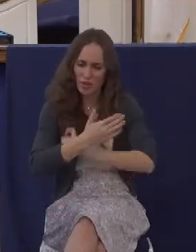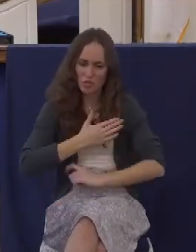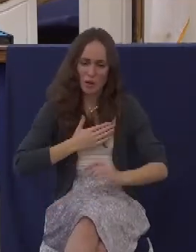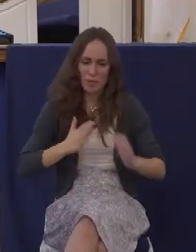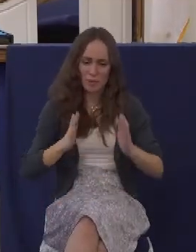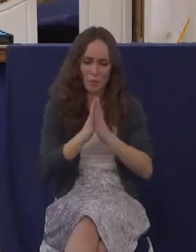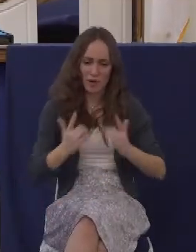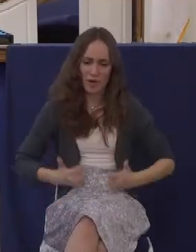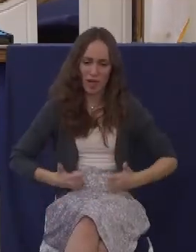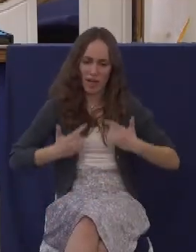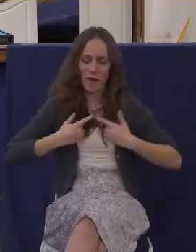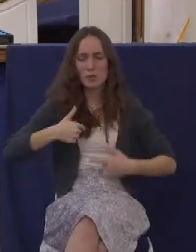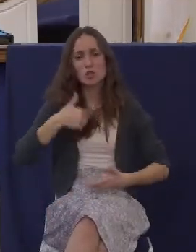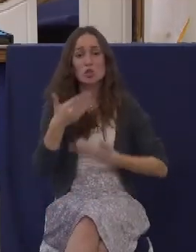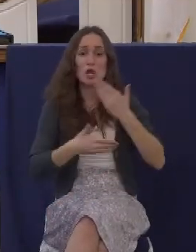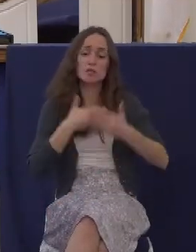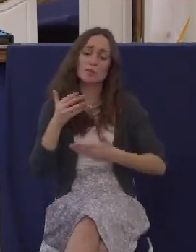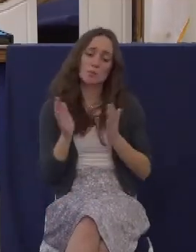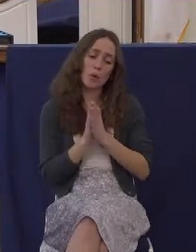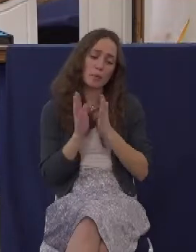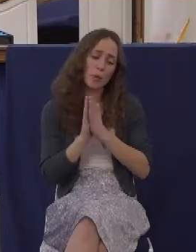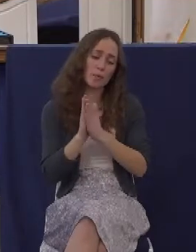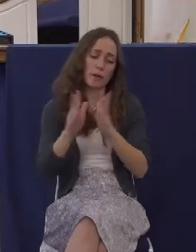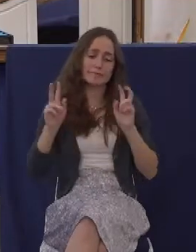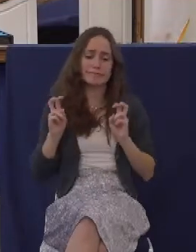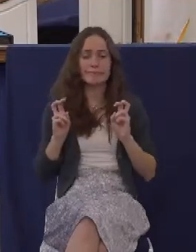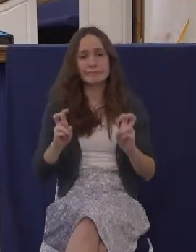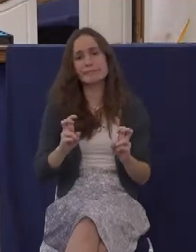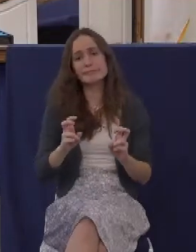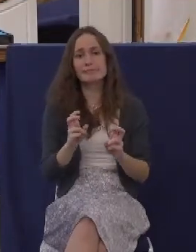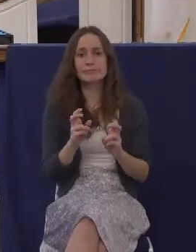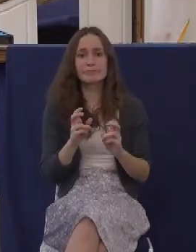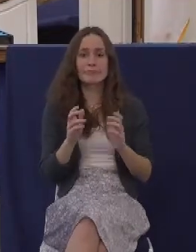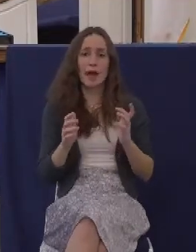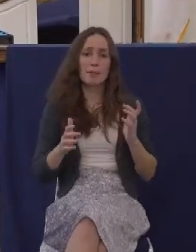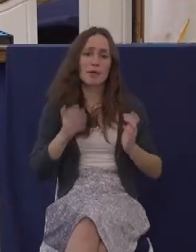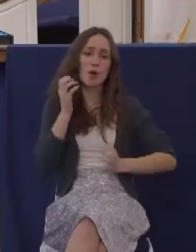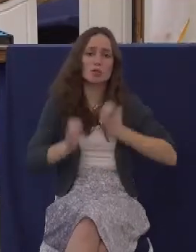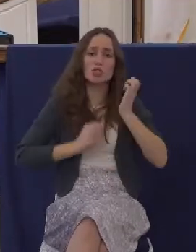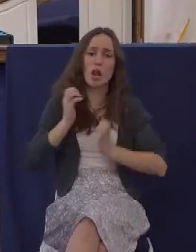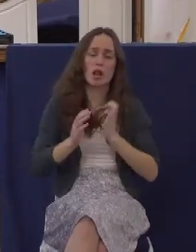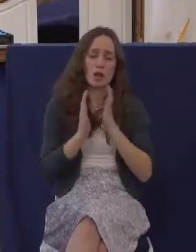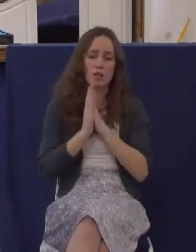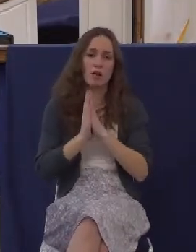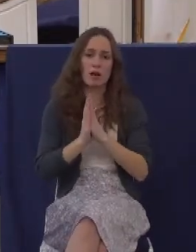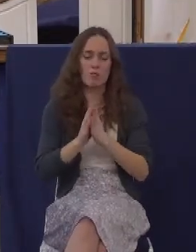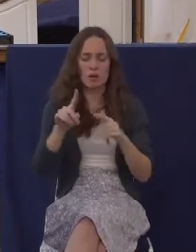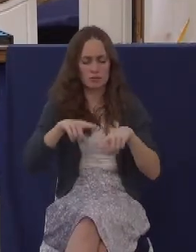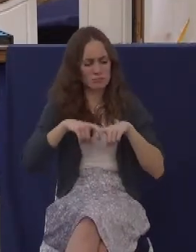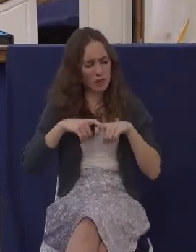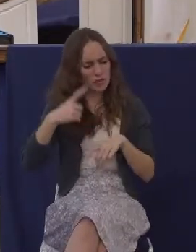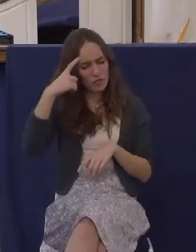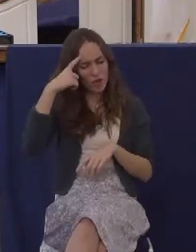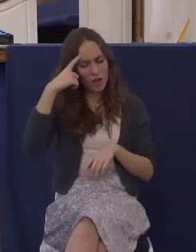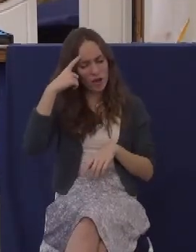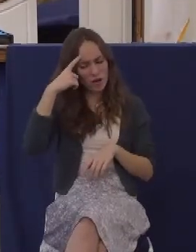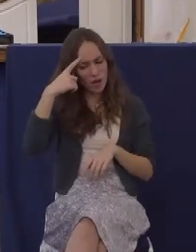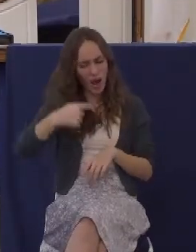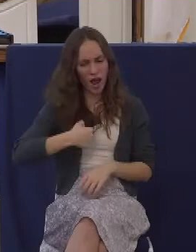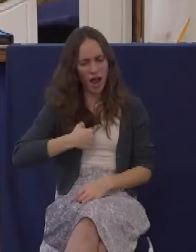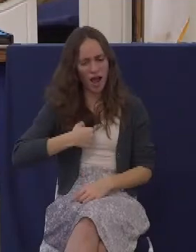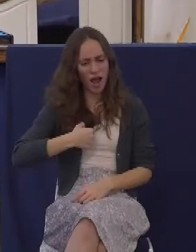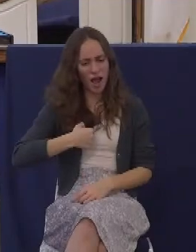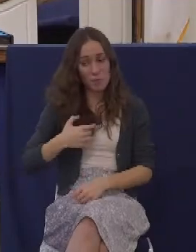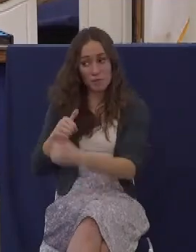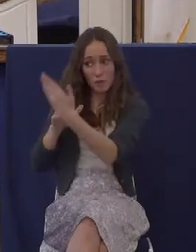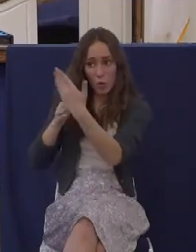the point where he stopped and he thought for a moment that what he's doing is he's going into the presence of